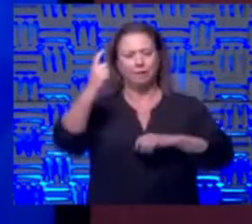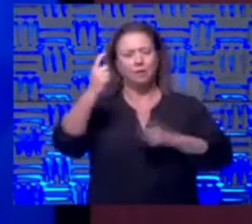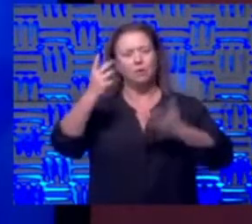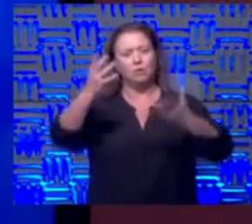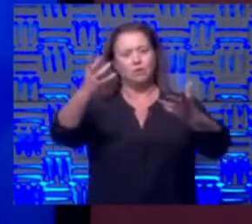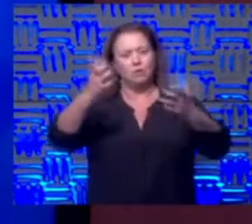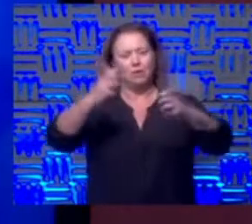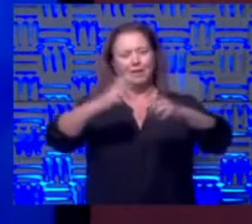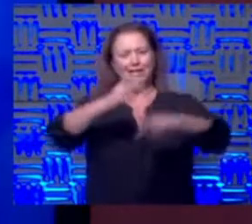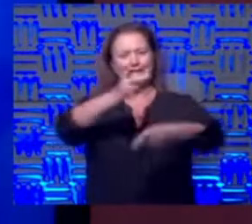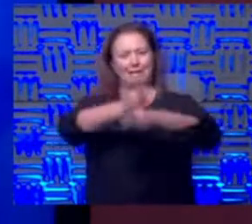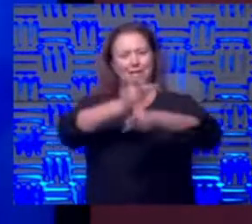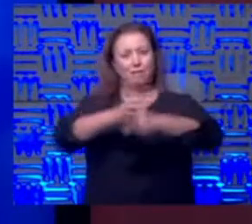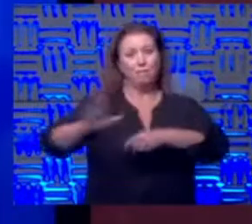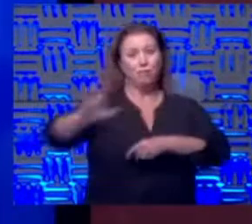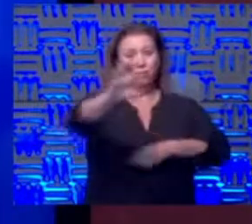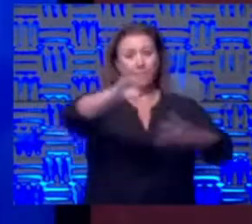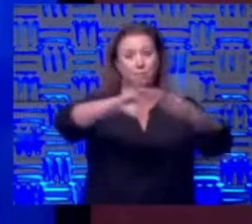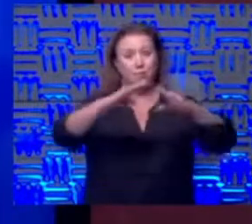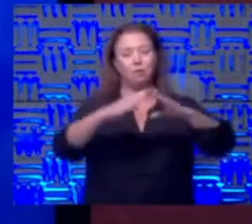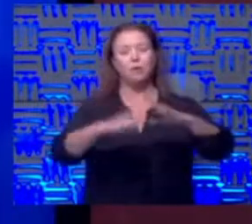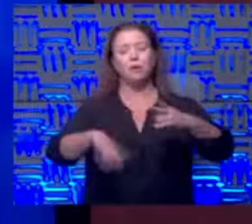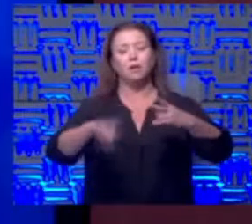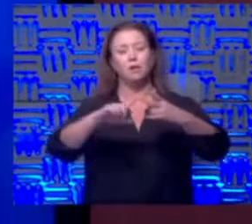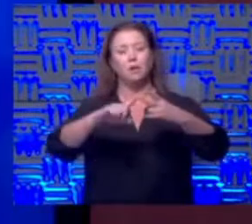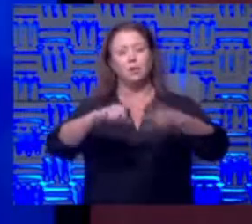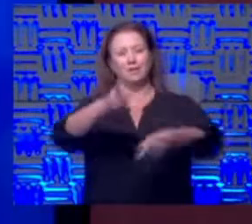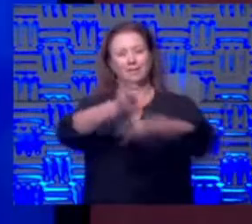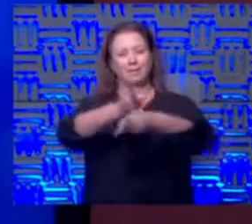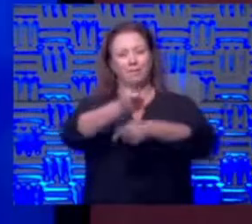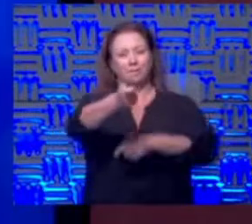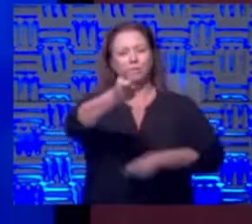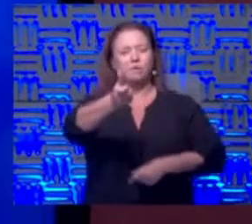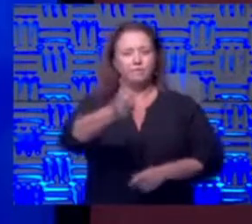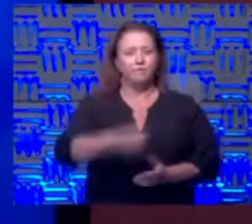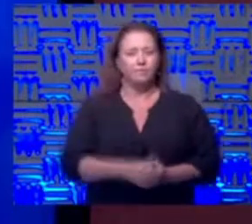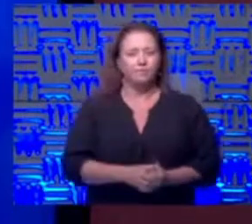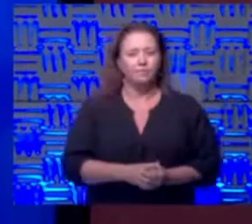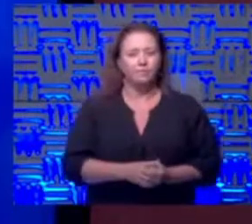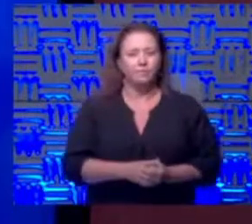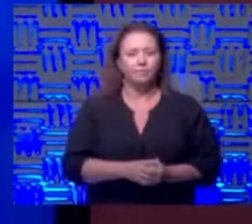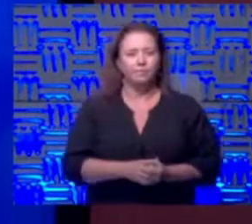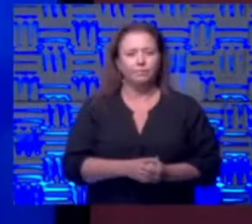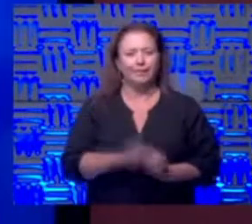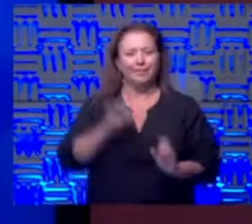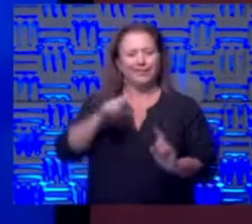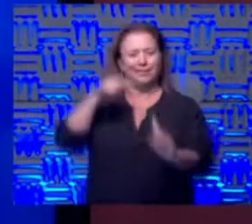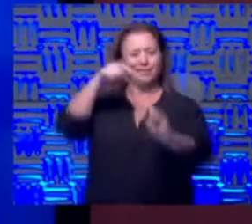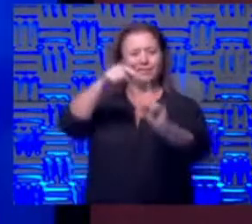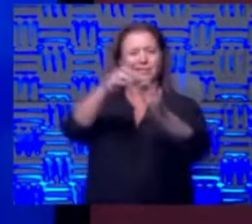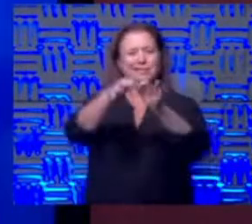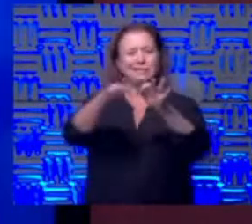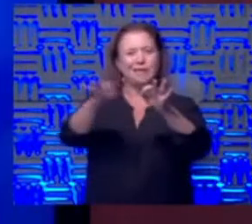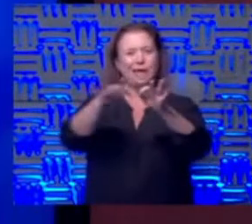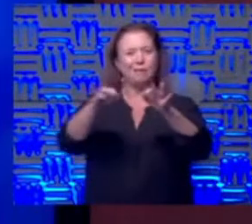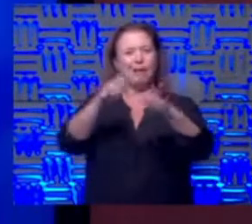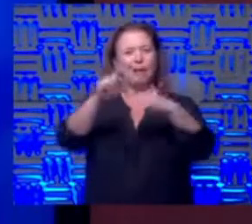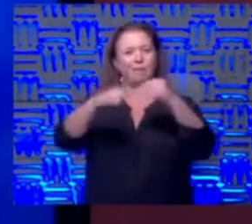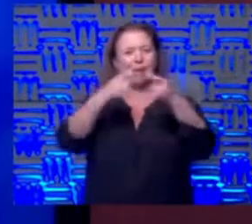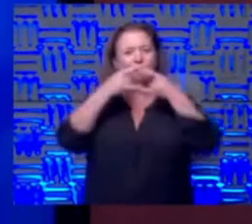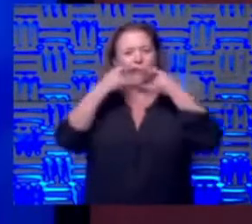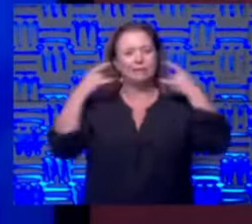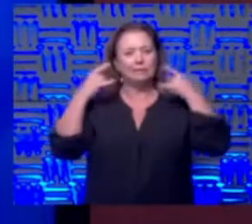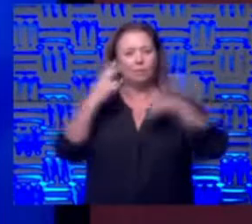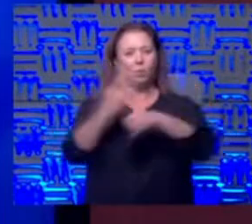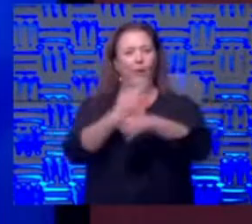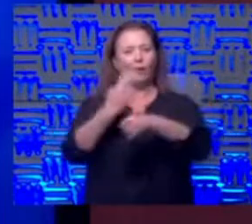trying to take care of your community, and you're trying to take care of yourself. That's the statement it makes. Anything beyond